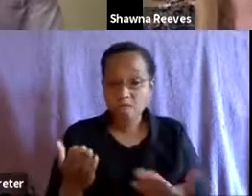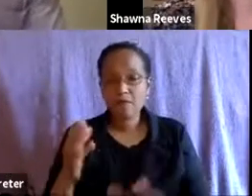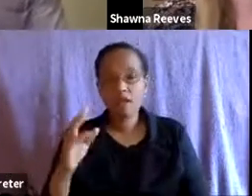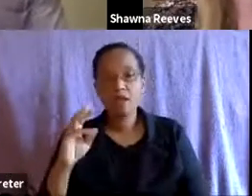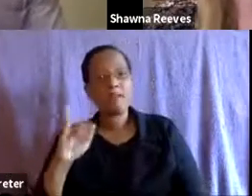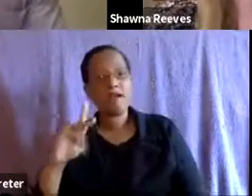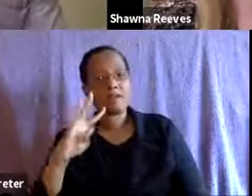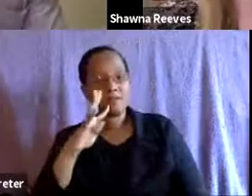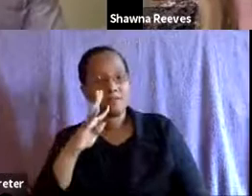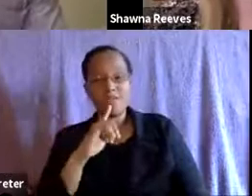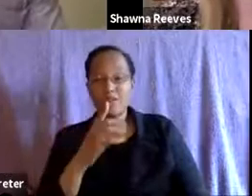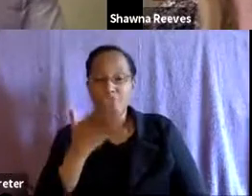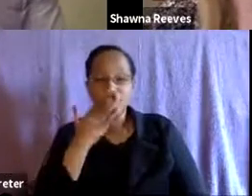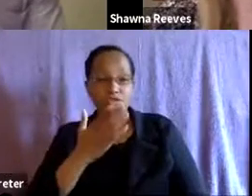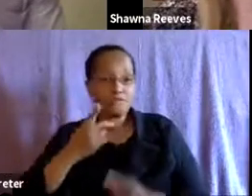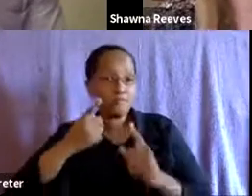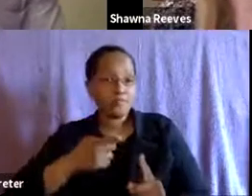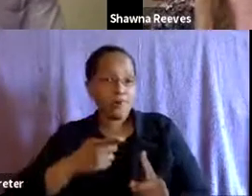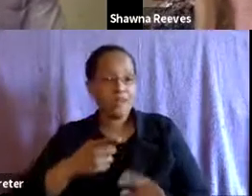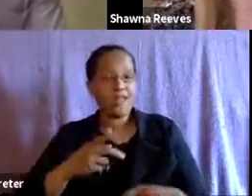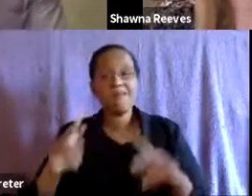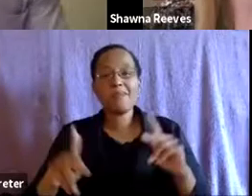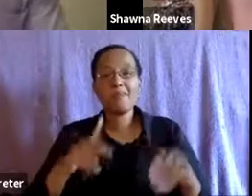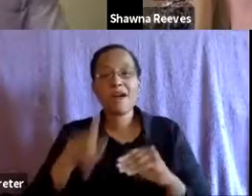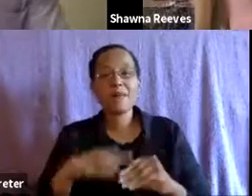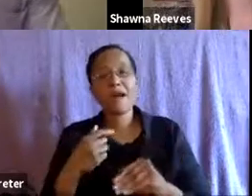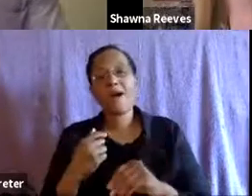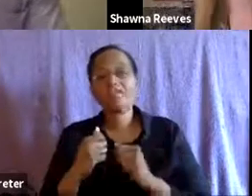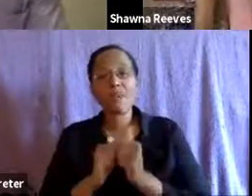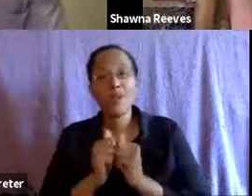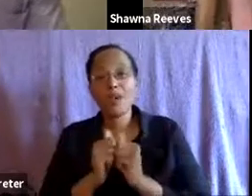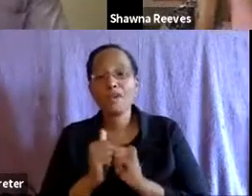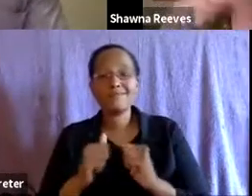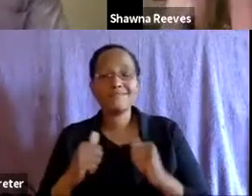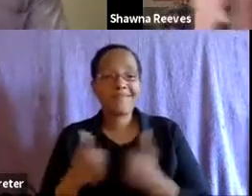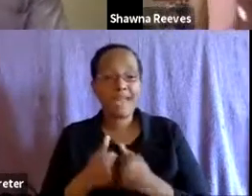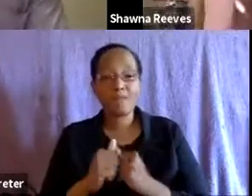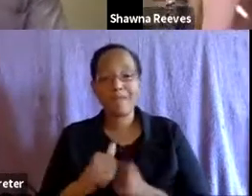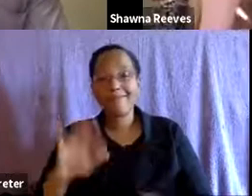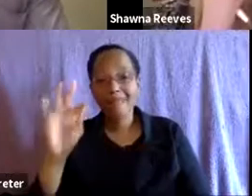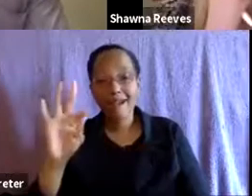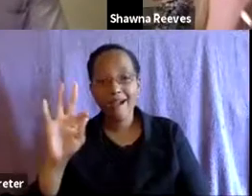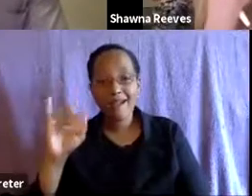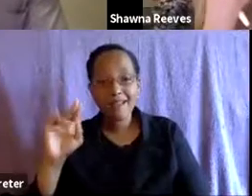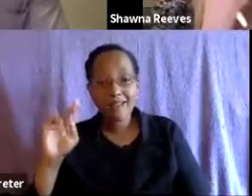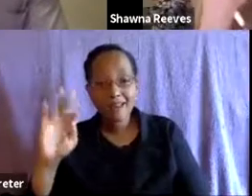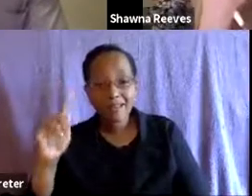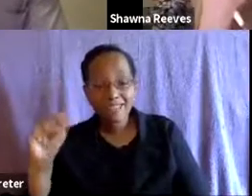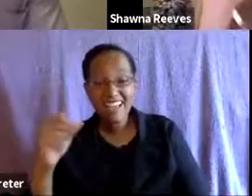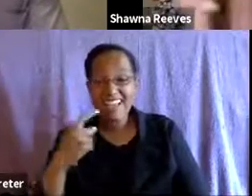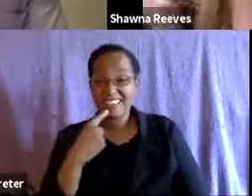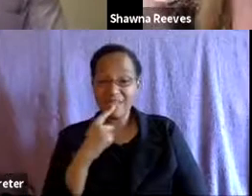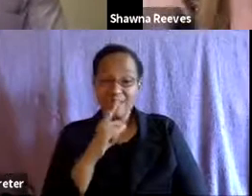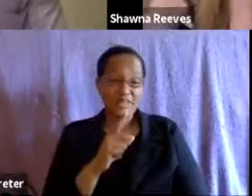are protected or get more protection, since this pandemic obviously isn't going away? We're kind of in the early days of it, actually. Well, it's